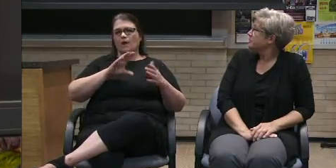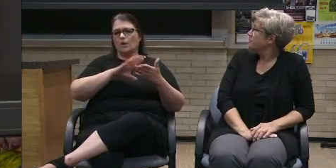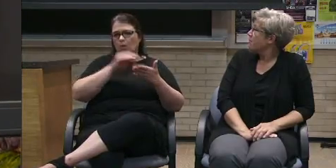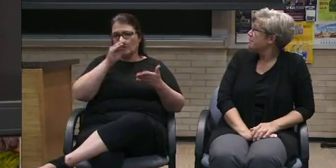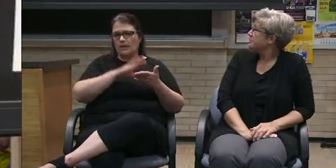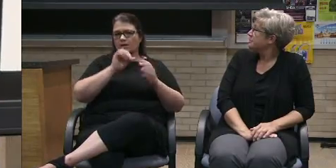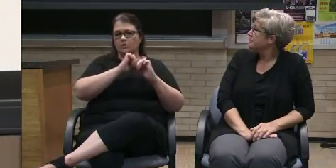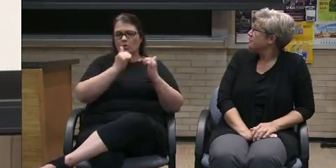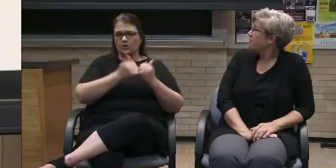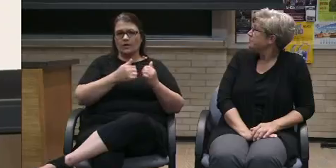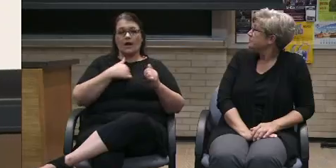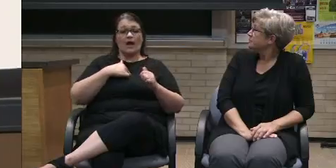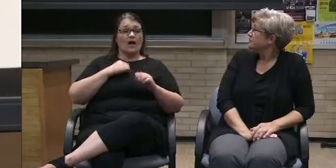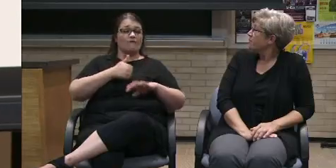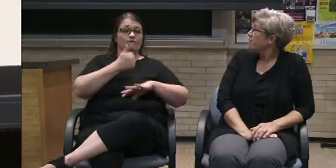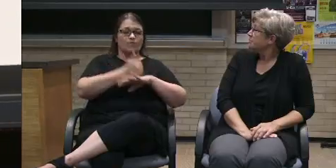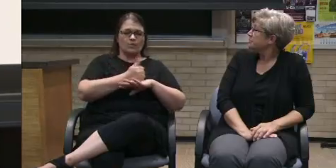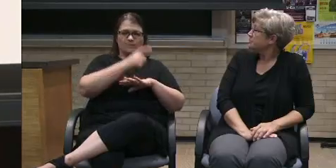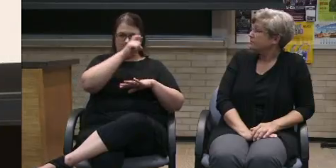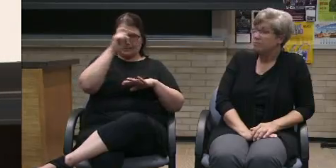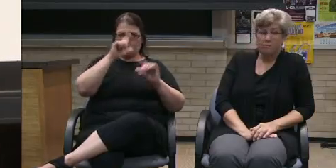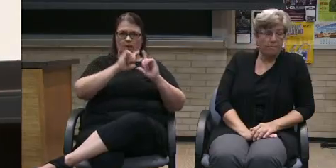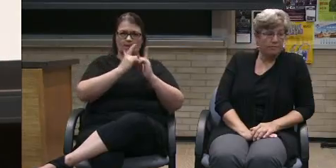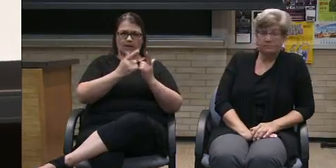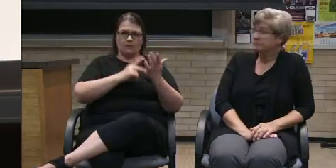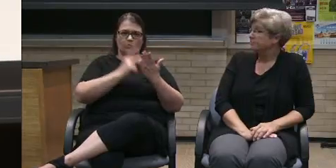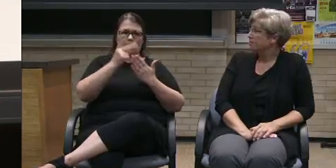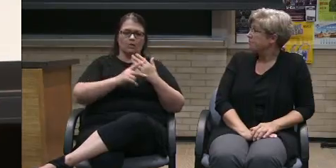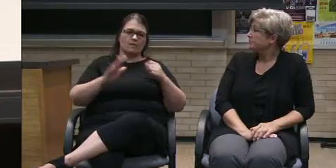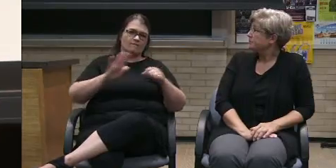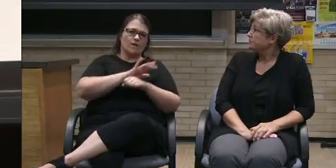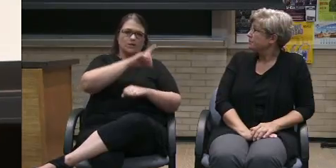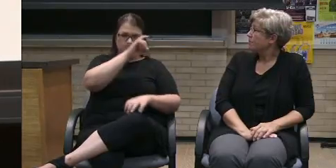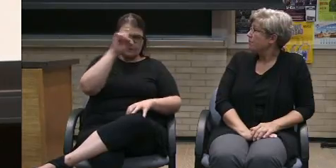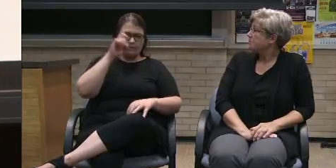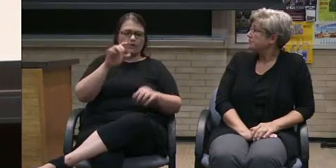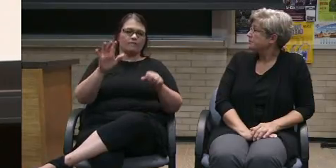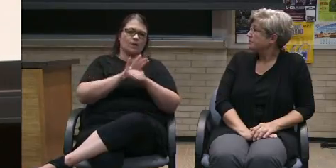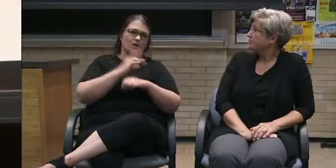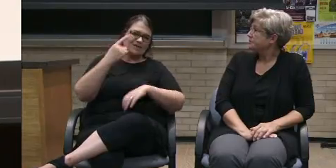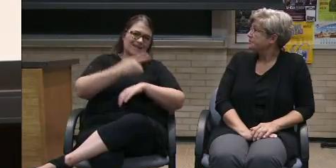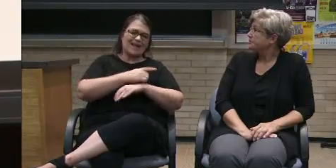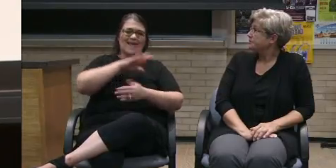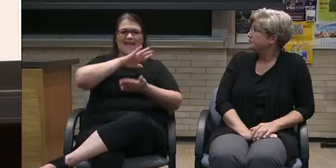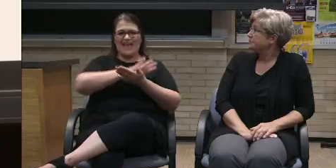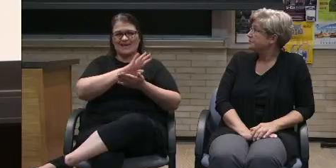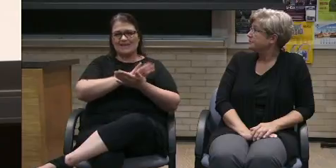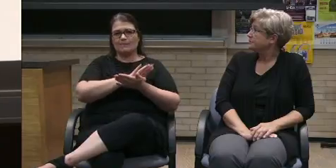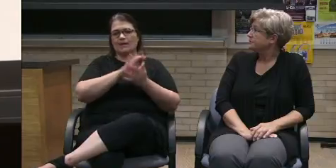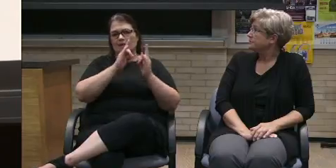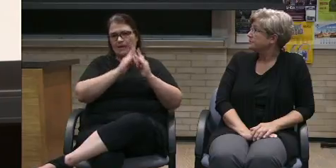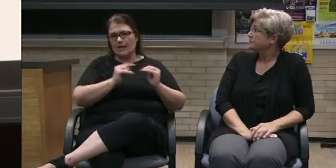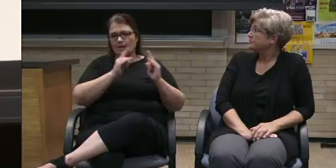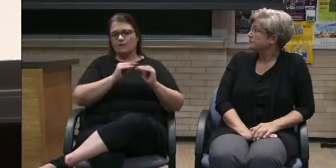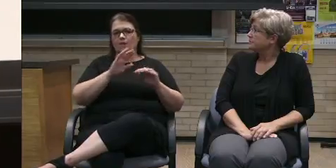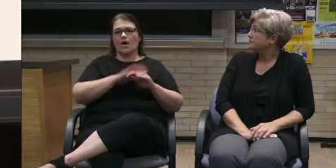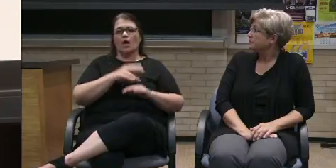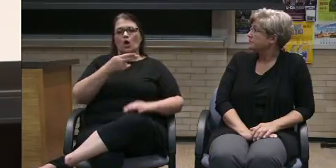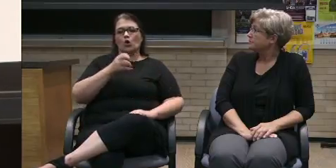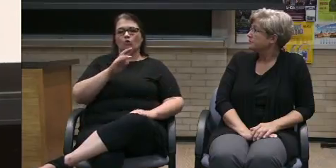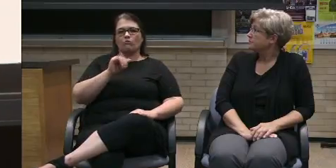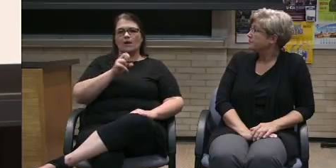the Brockport Summer Leap program, which was a full summer, full day academic camp on the Horizons model to prevent